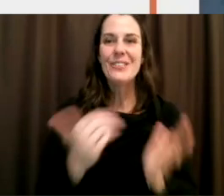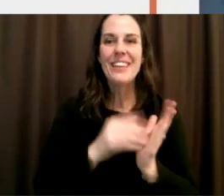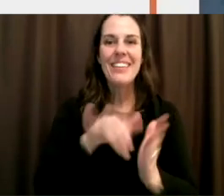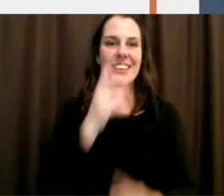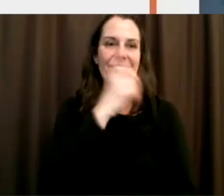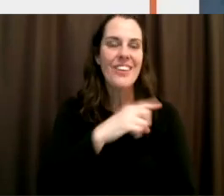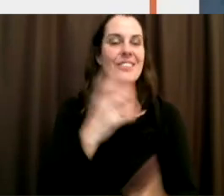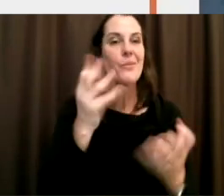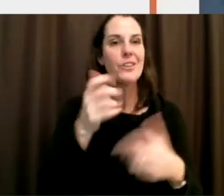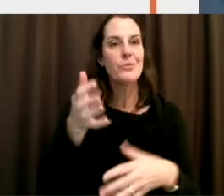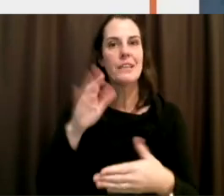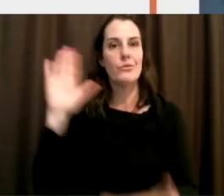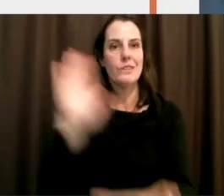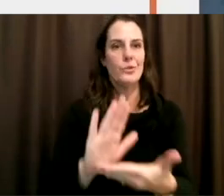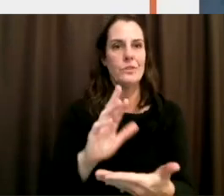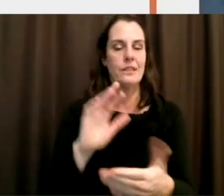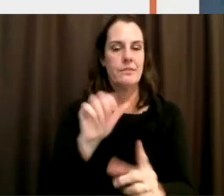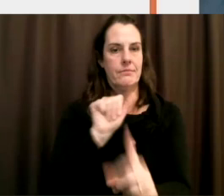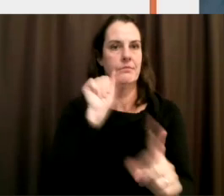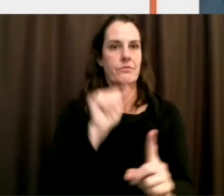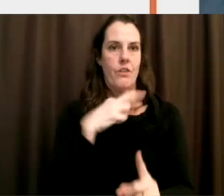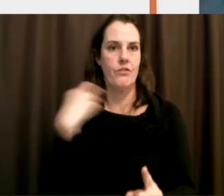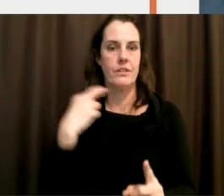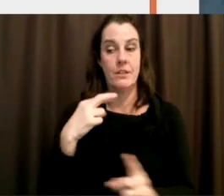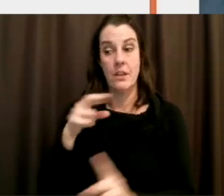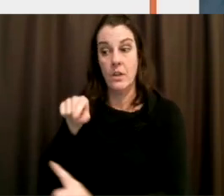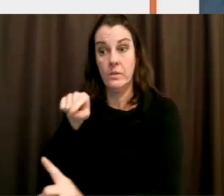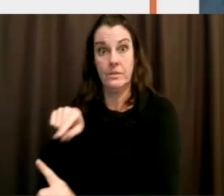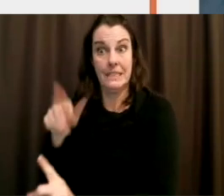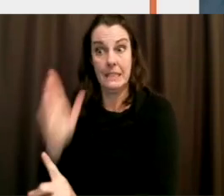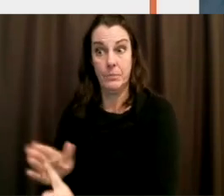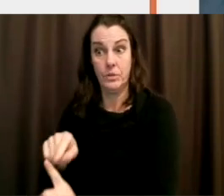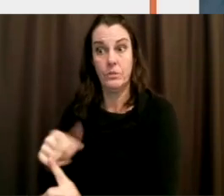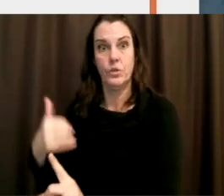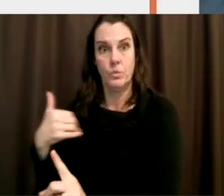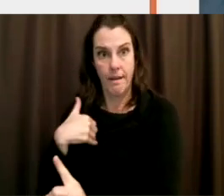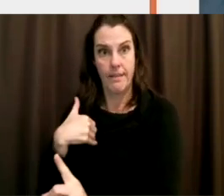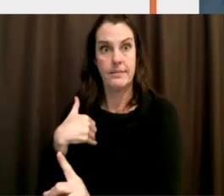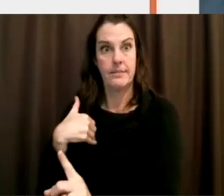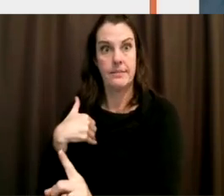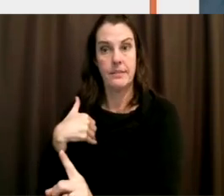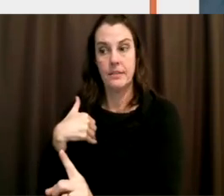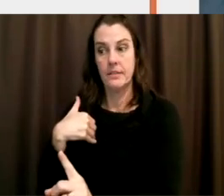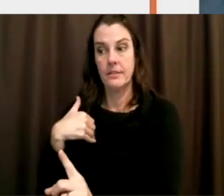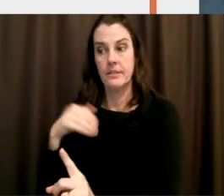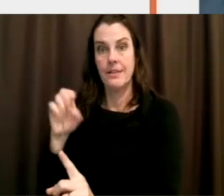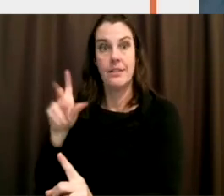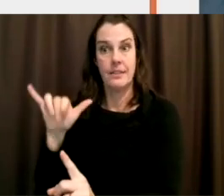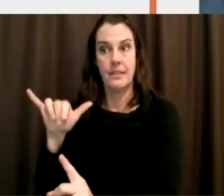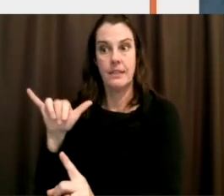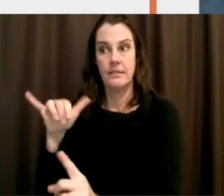be reducing fraud risk. And so we don't want the same individual who has custody of the asset to also be recording the